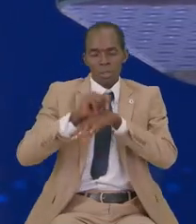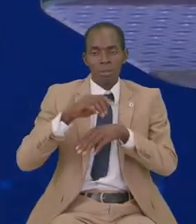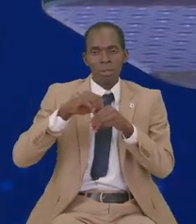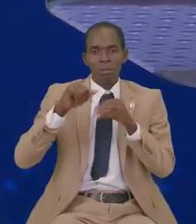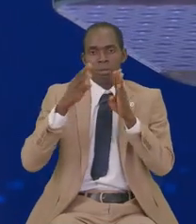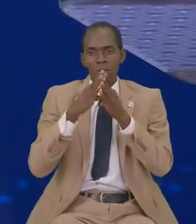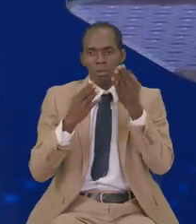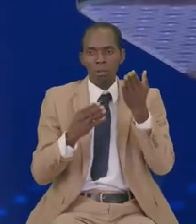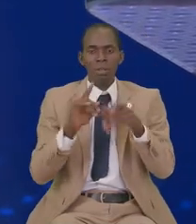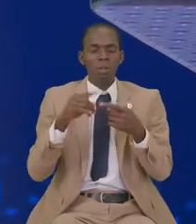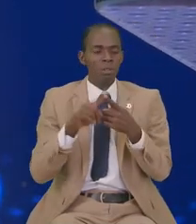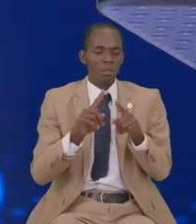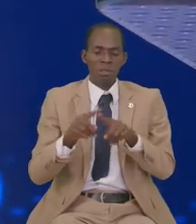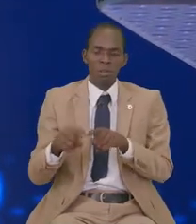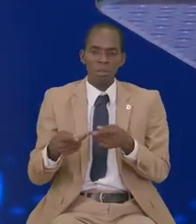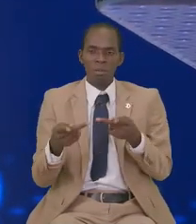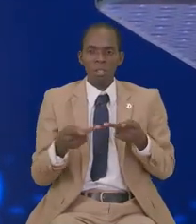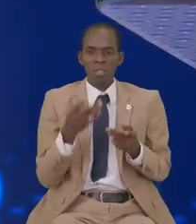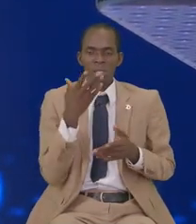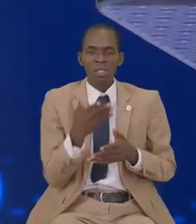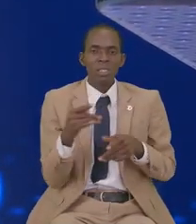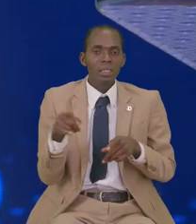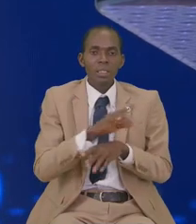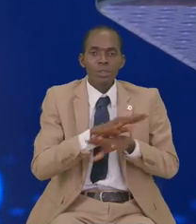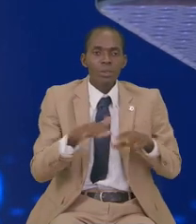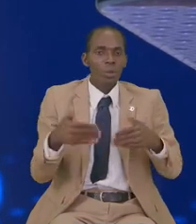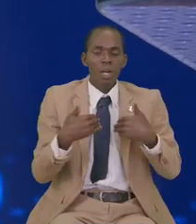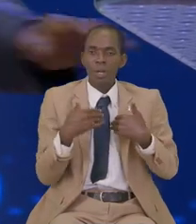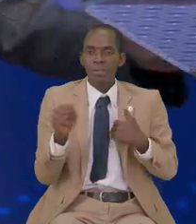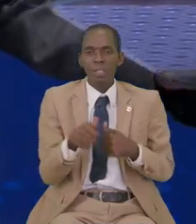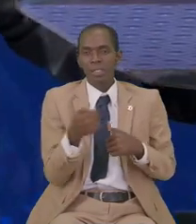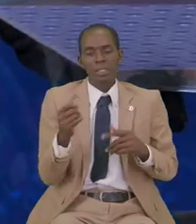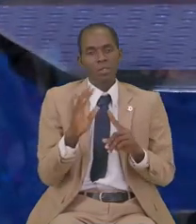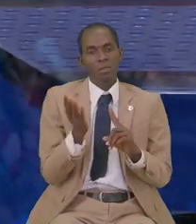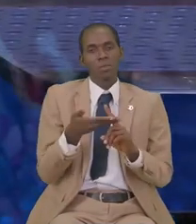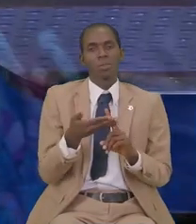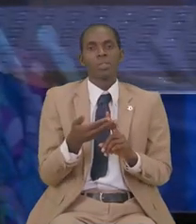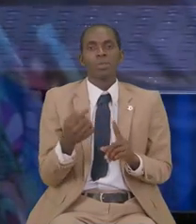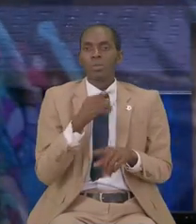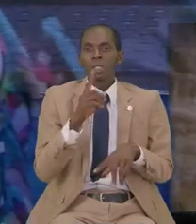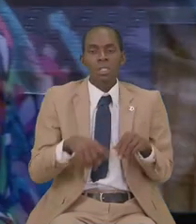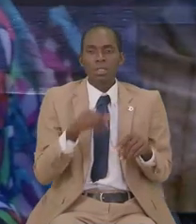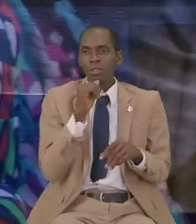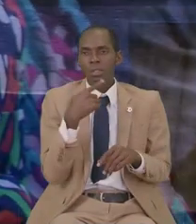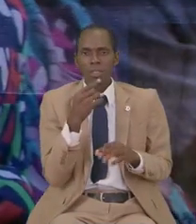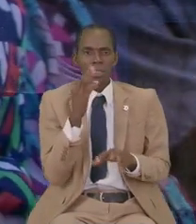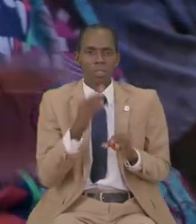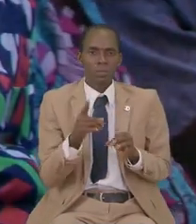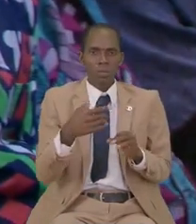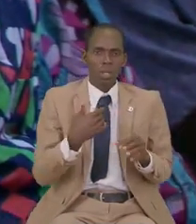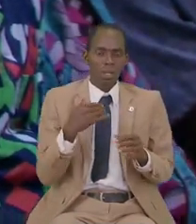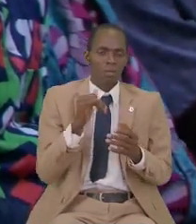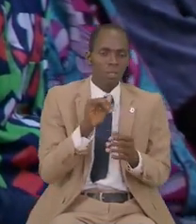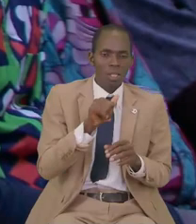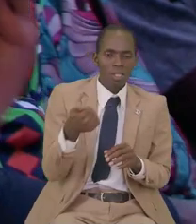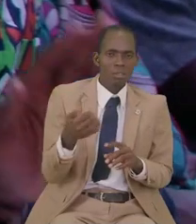to all the various meetings there. They don't have any conviction. We cannot tell whether somebody has conviction or not